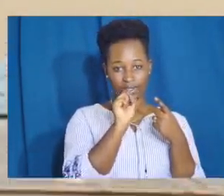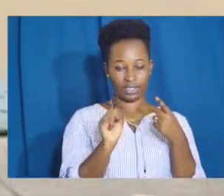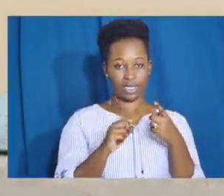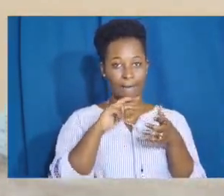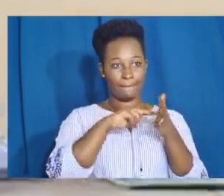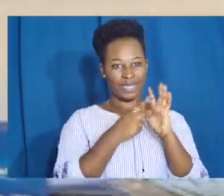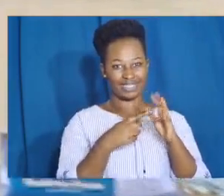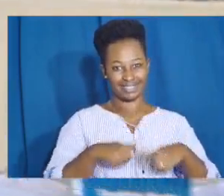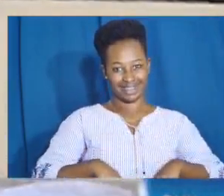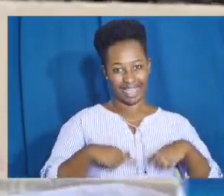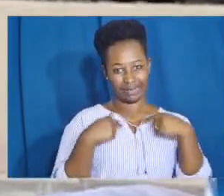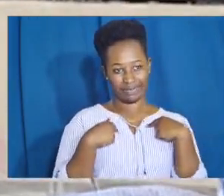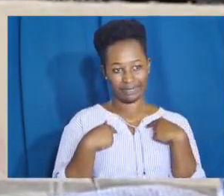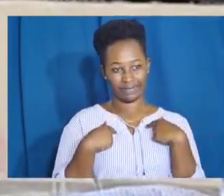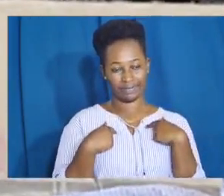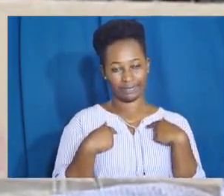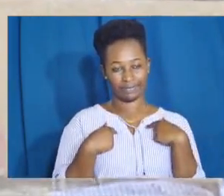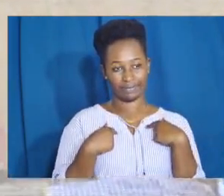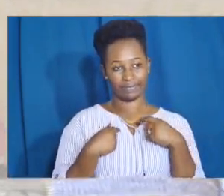life,